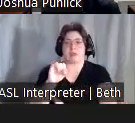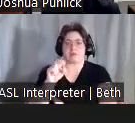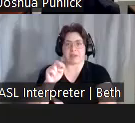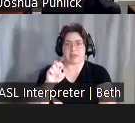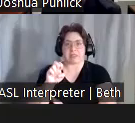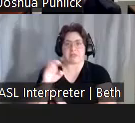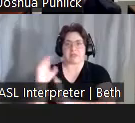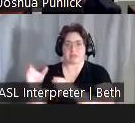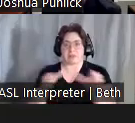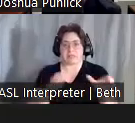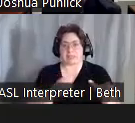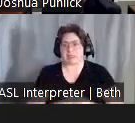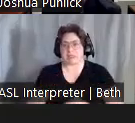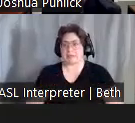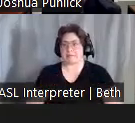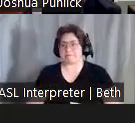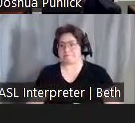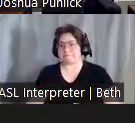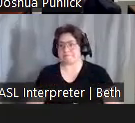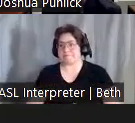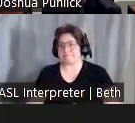Yeah,